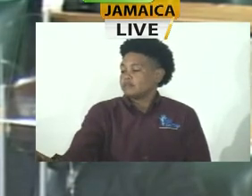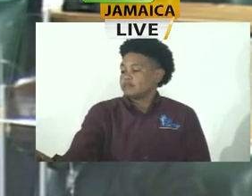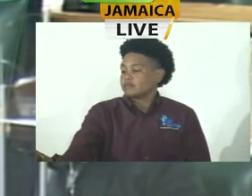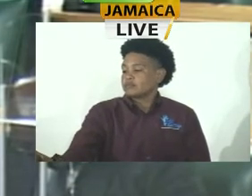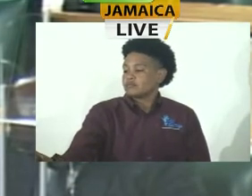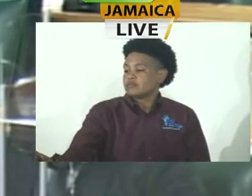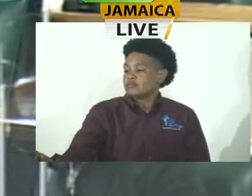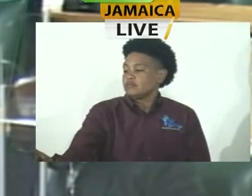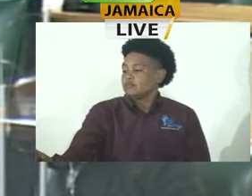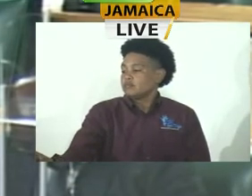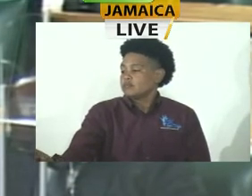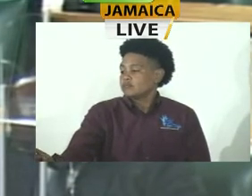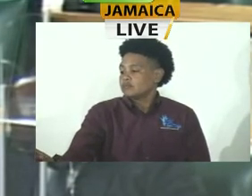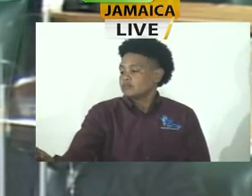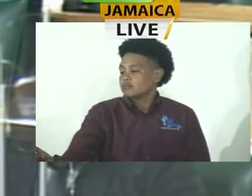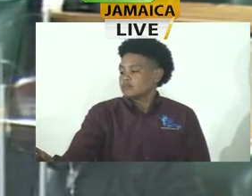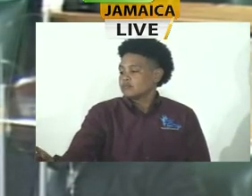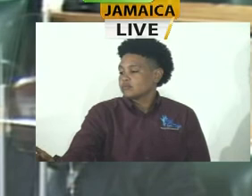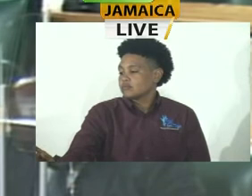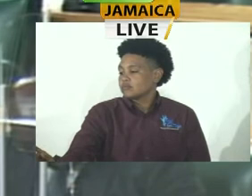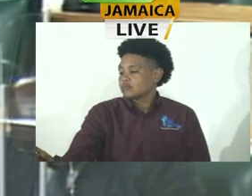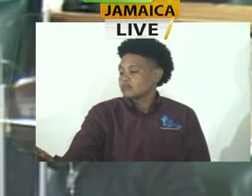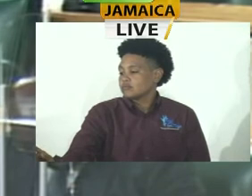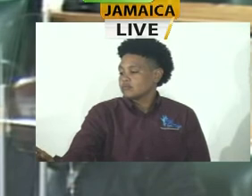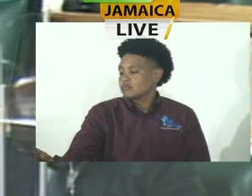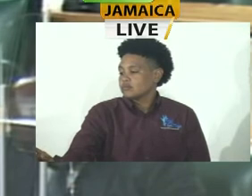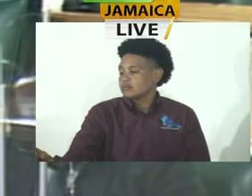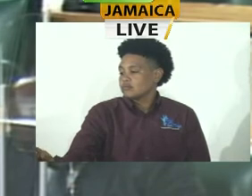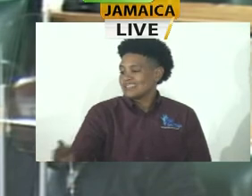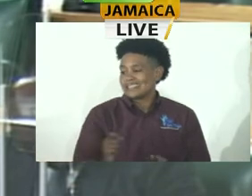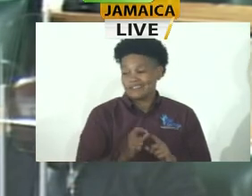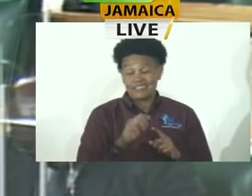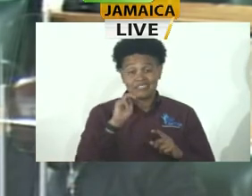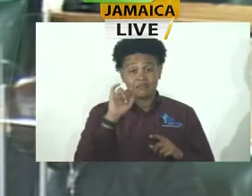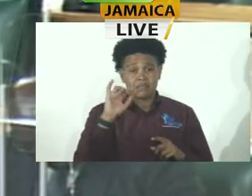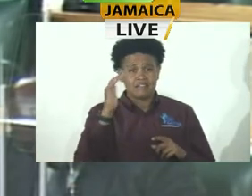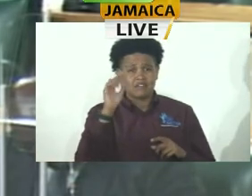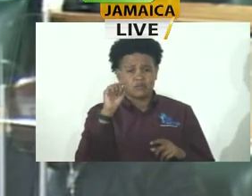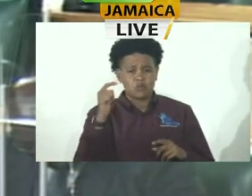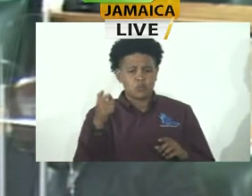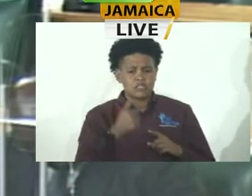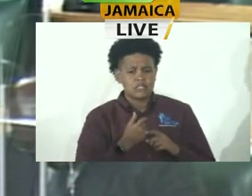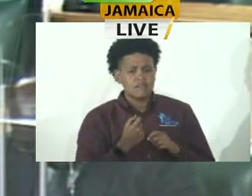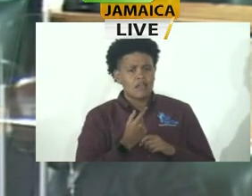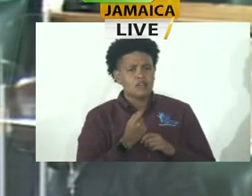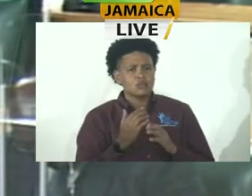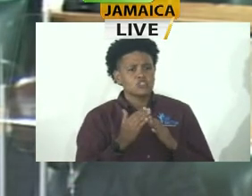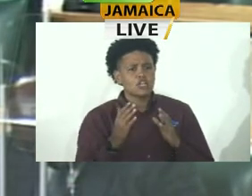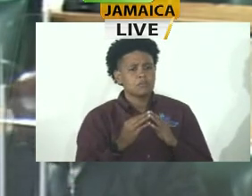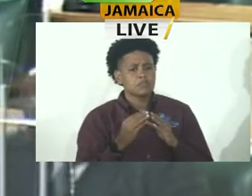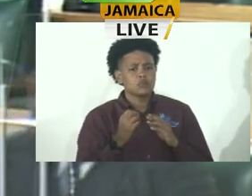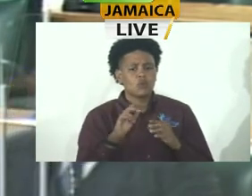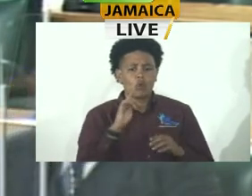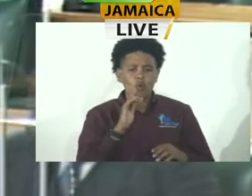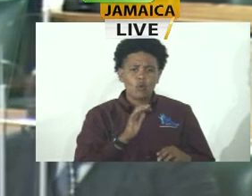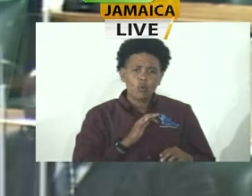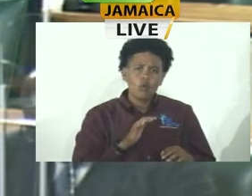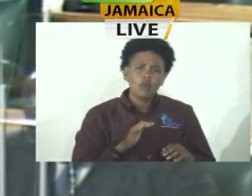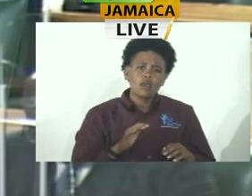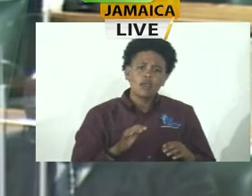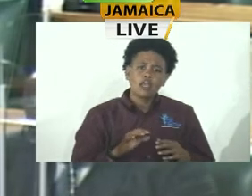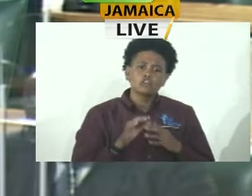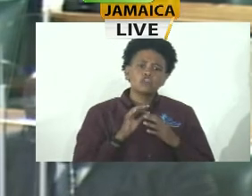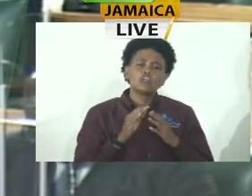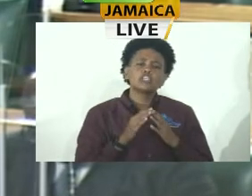speaker effective may 5 2021 annual general meetings or extraordinary general meetings of